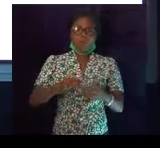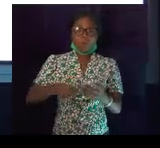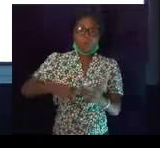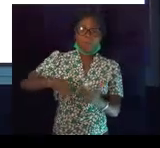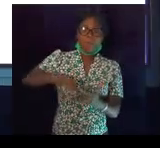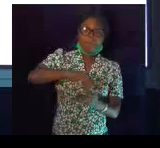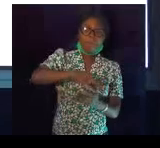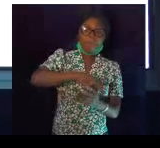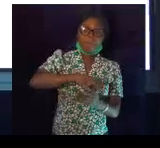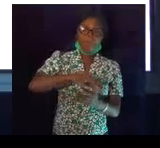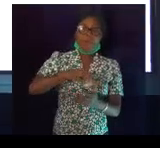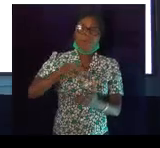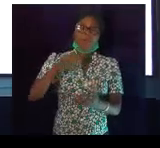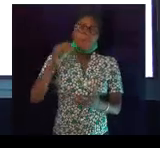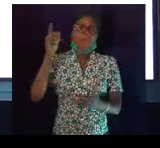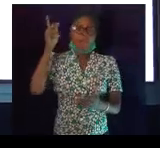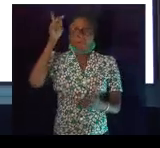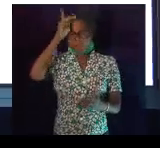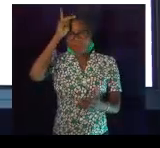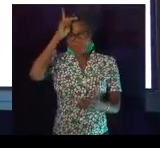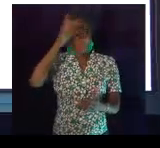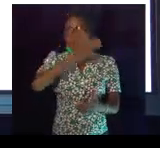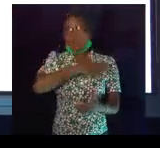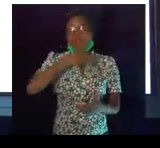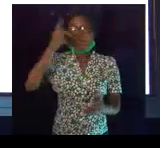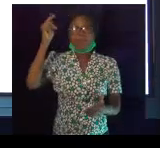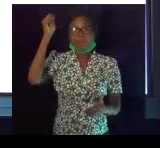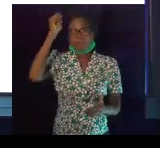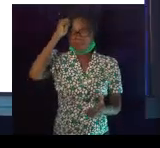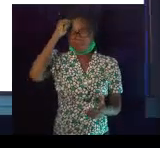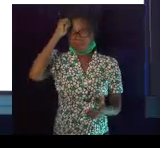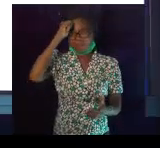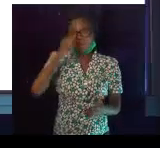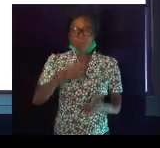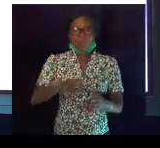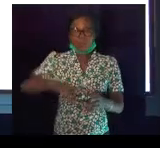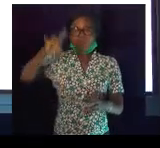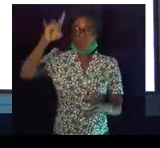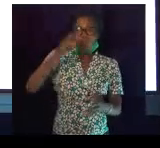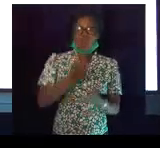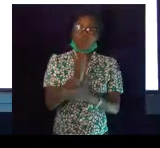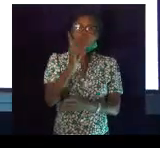among Kende and Taiwo. Please choose the correct preposition.